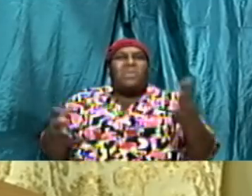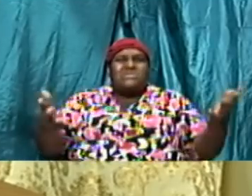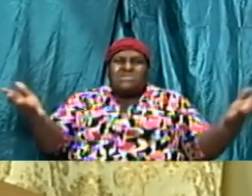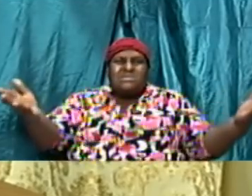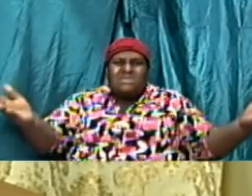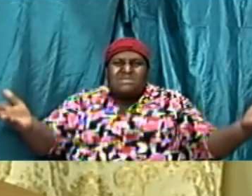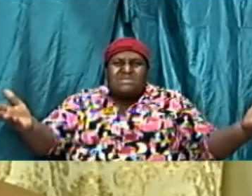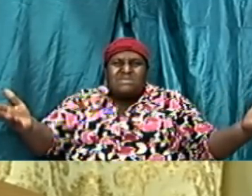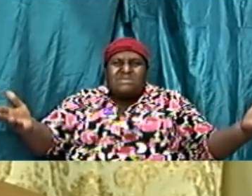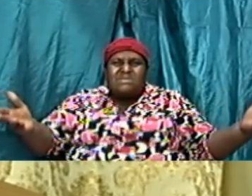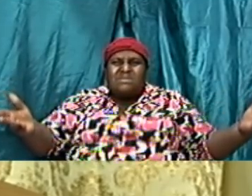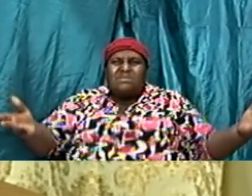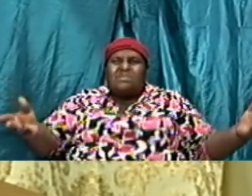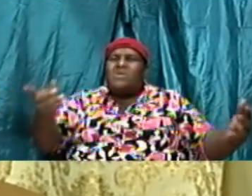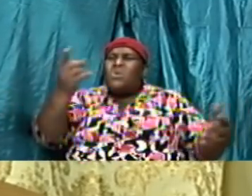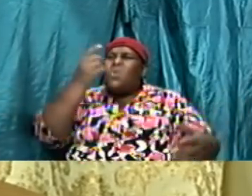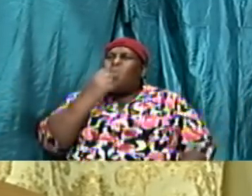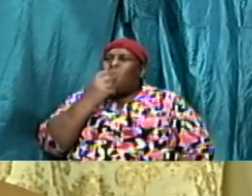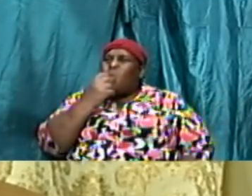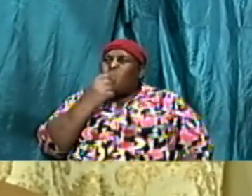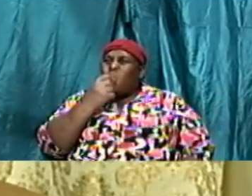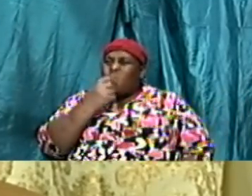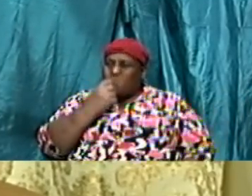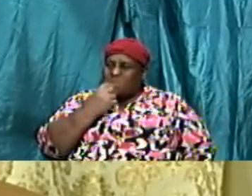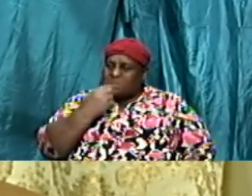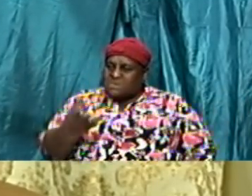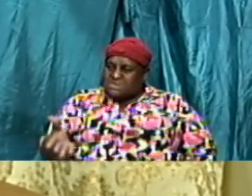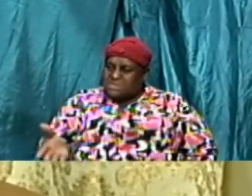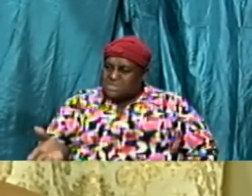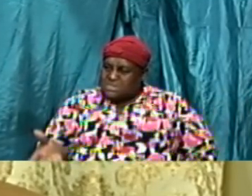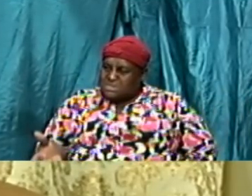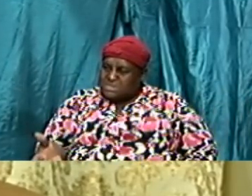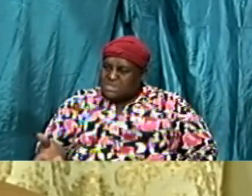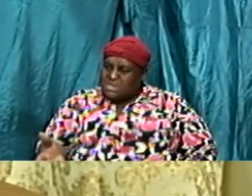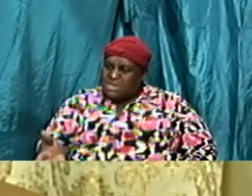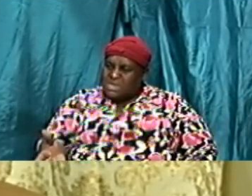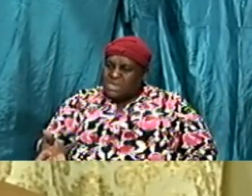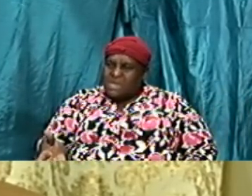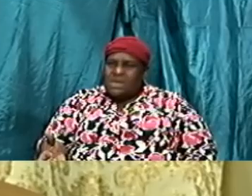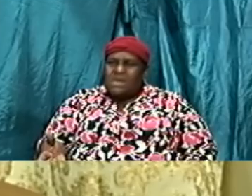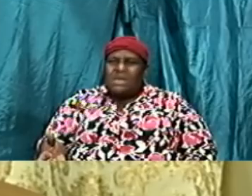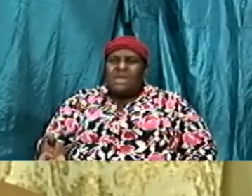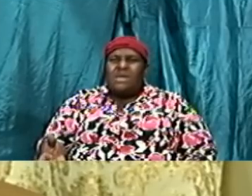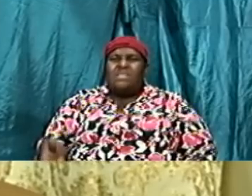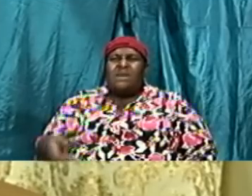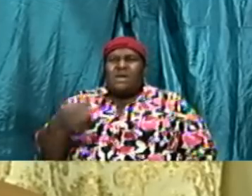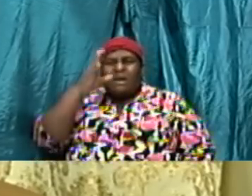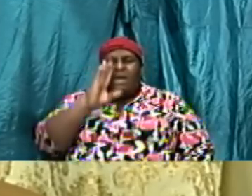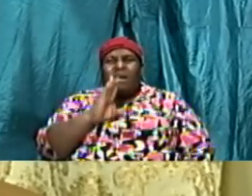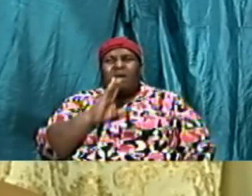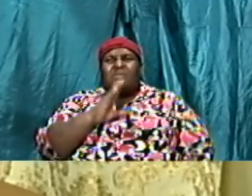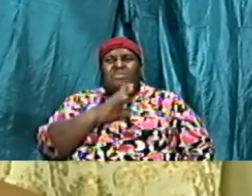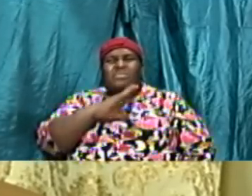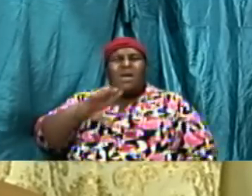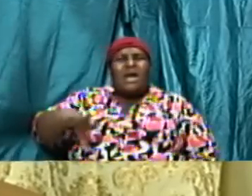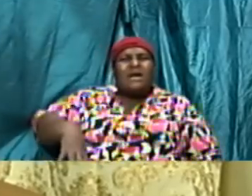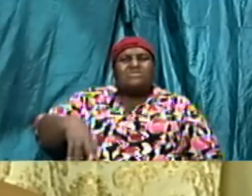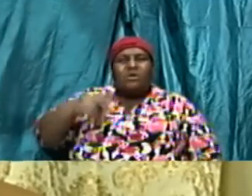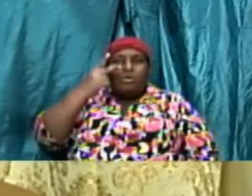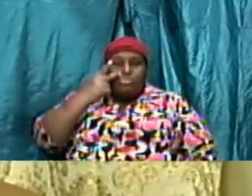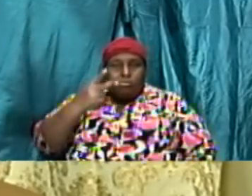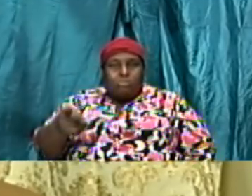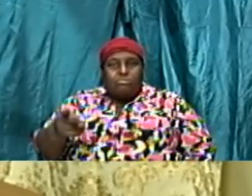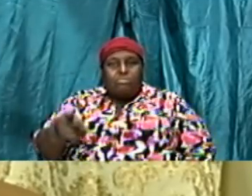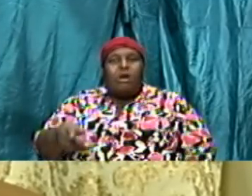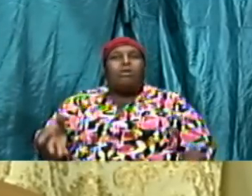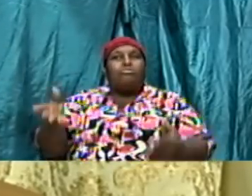asking, who is this? Amen. The Messiah that they look for and they ask for came on the